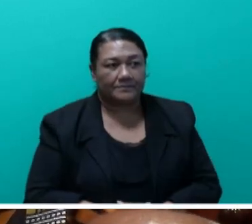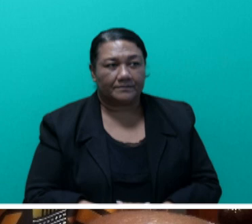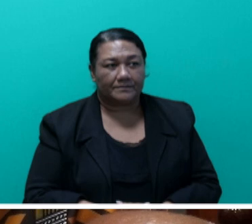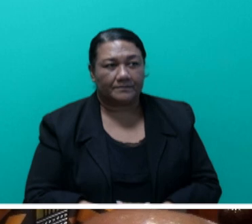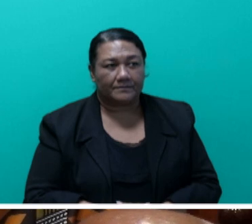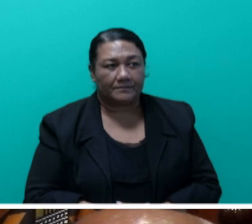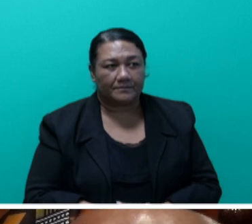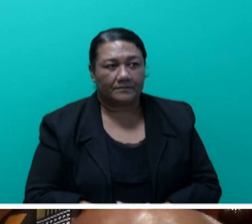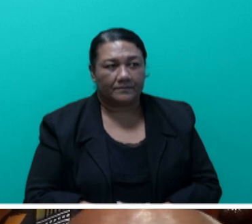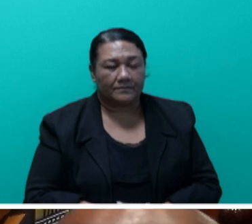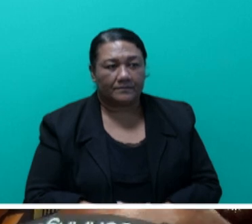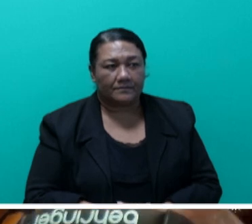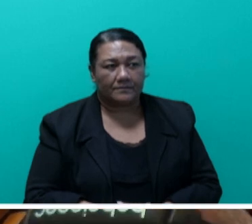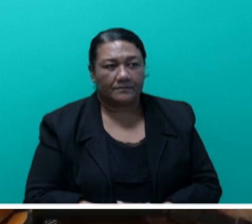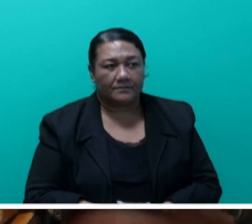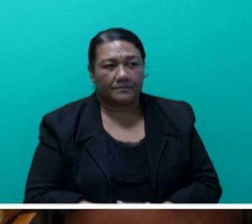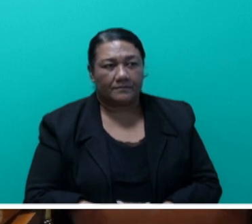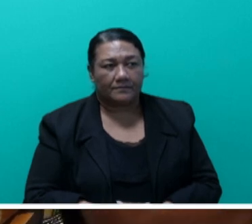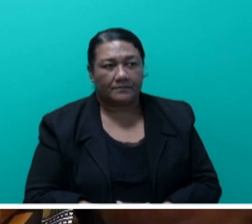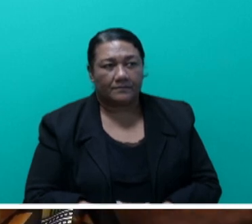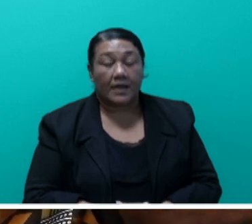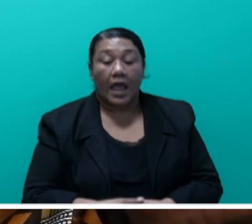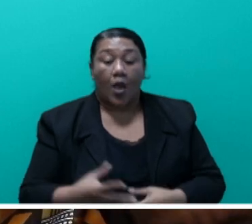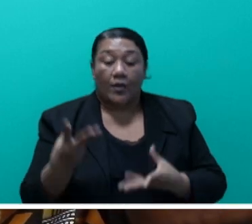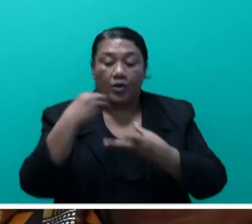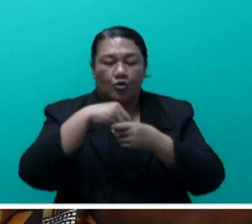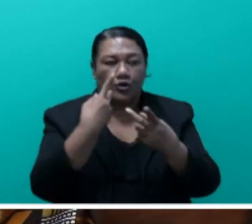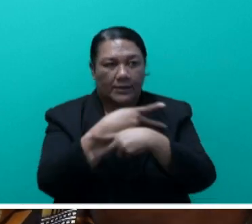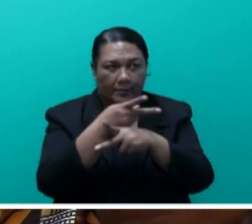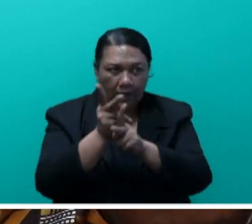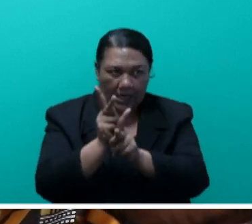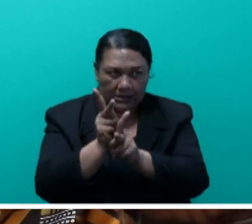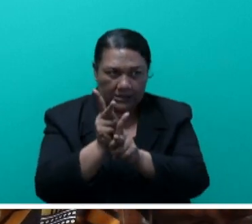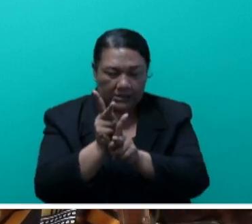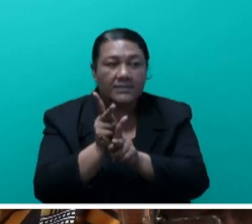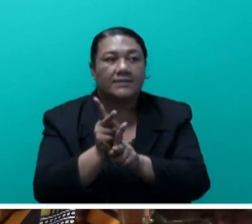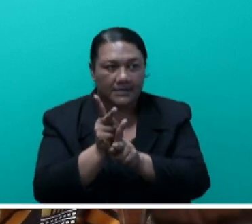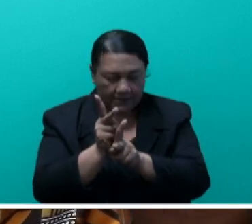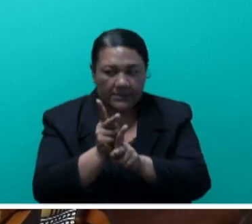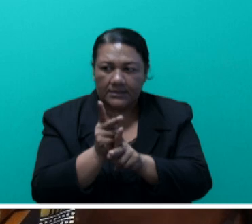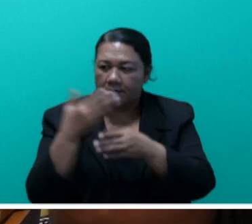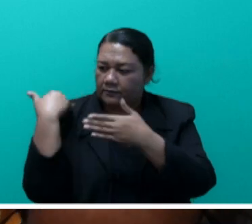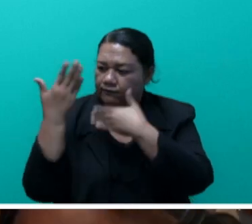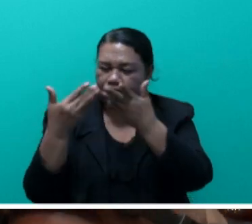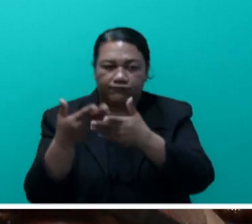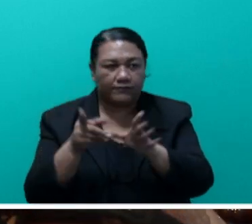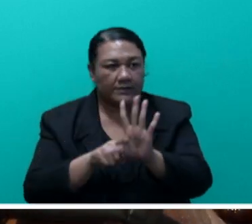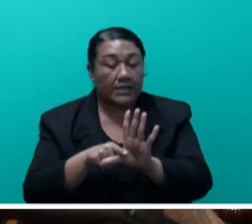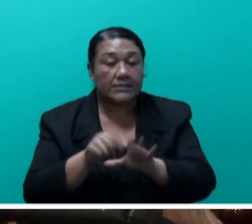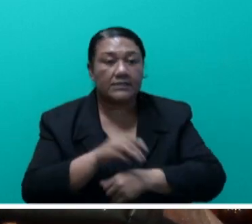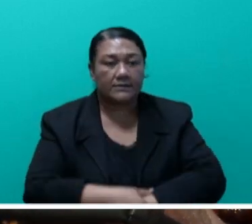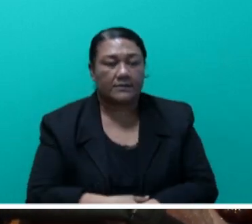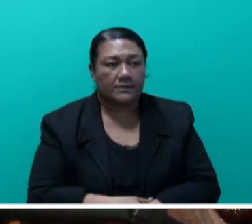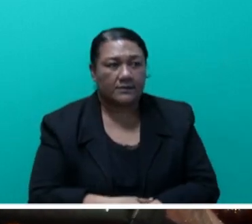increasing size of land, but increasing productivity, which in this case is yield. Honorable Speaker,